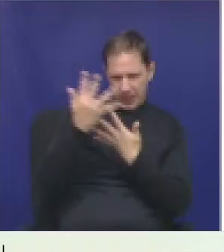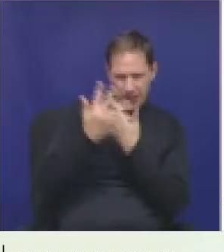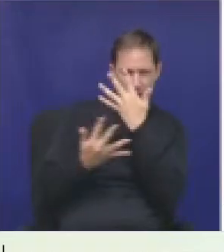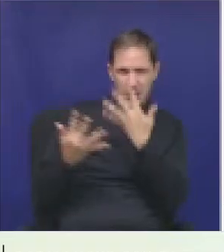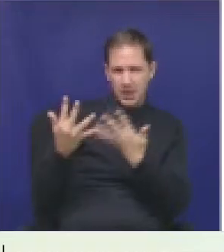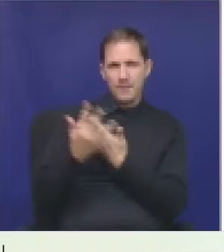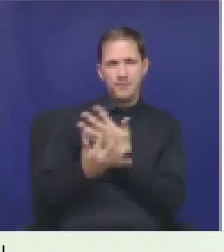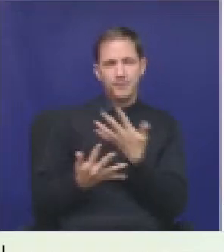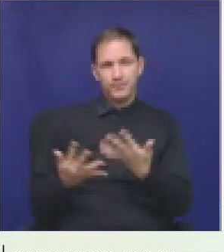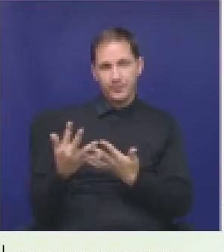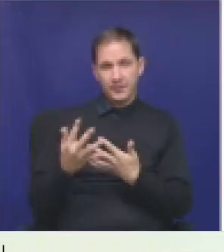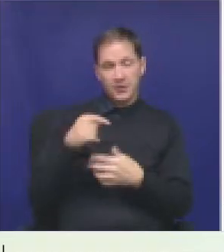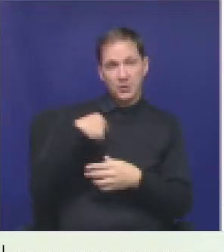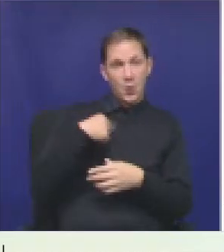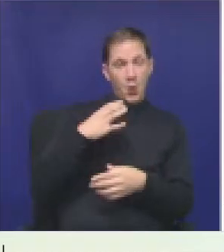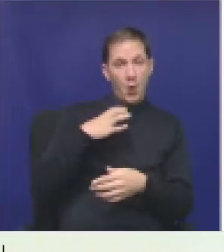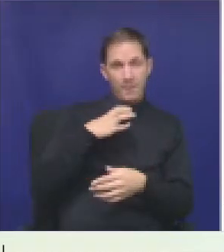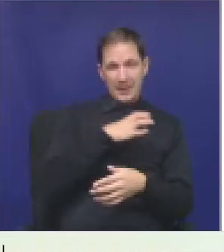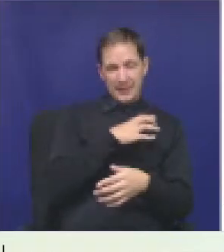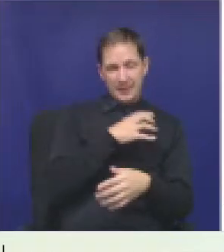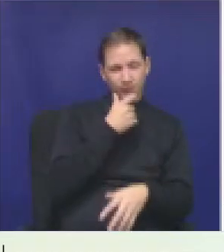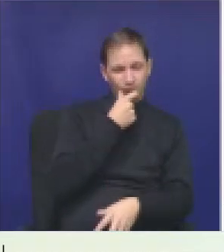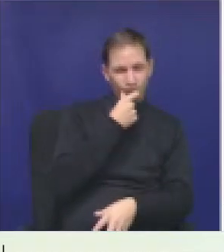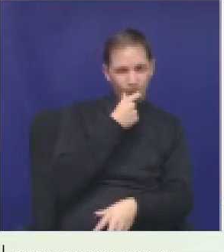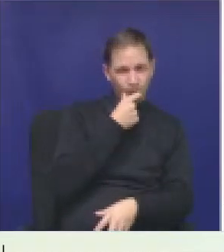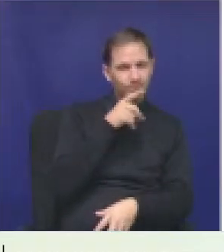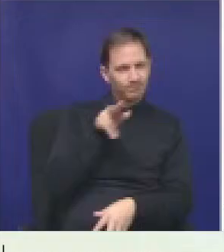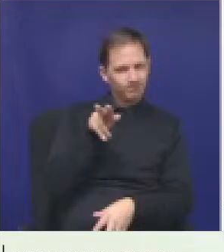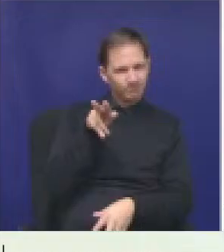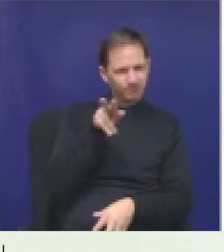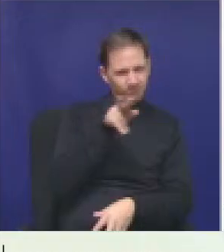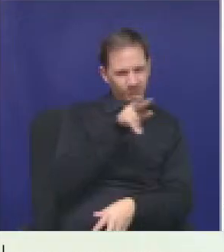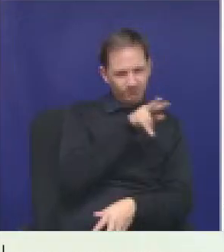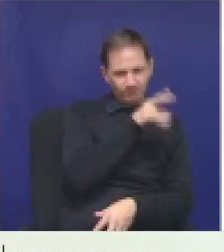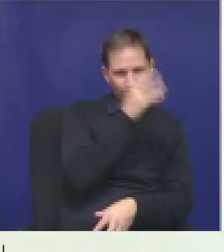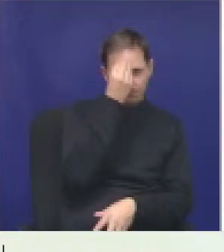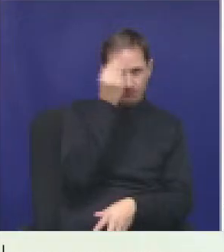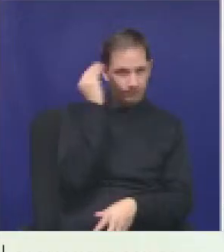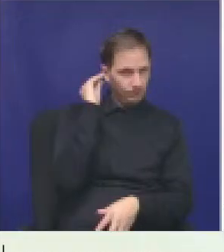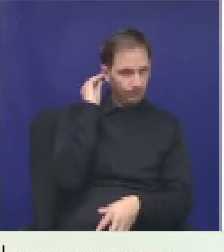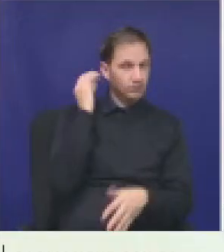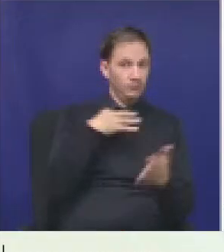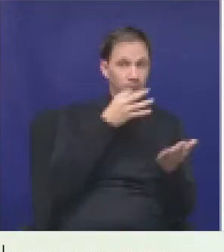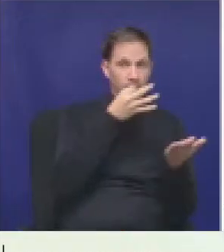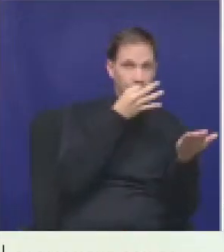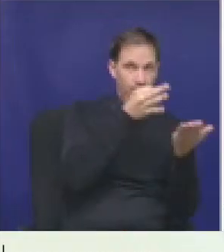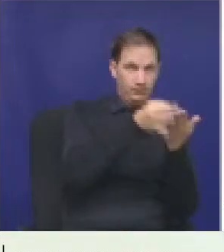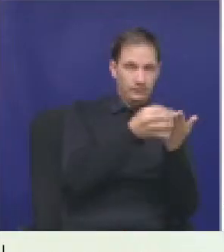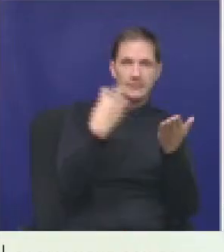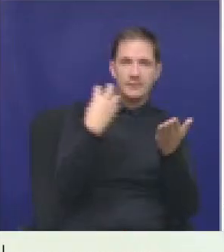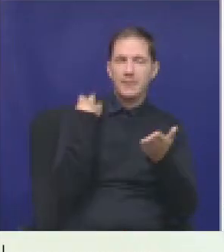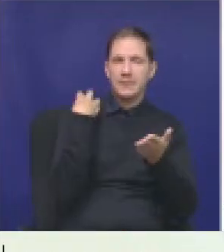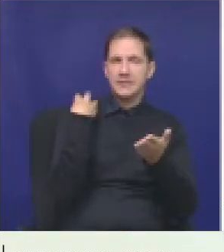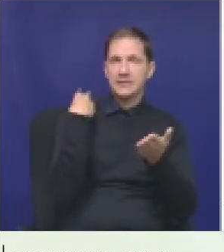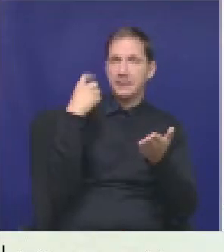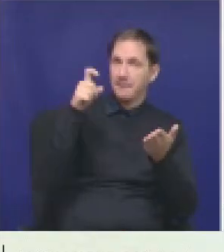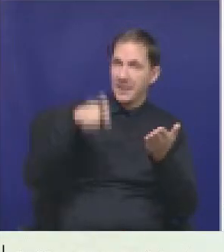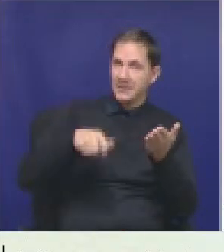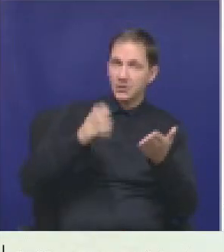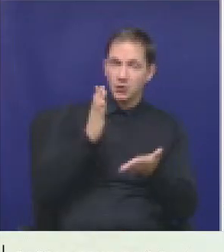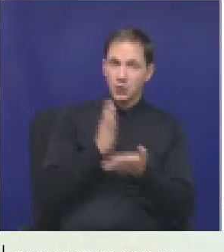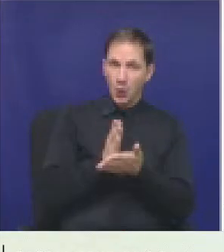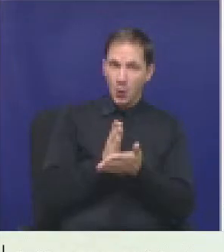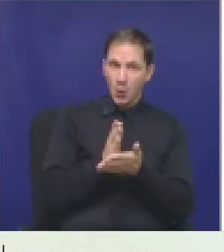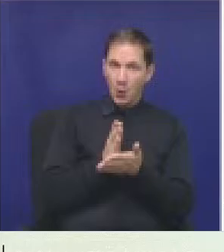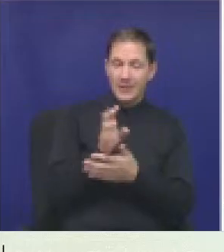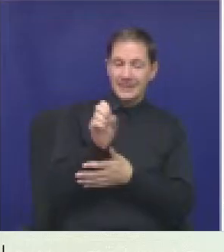output. In light of these issues, honorable members, the committee recommends that the minister ensure that Stats